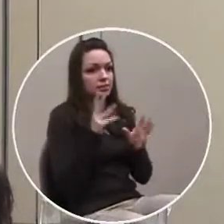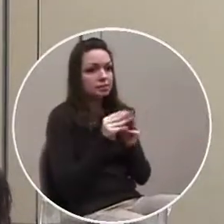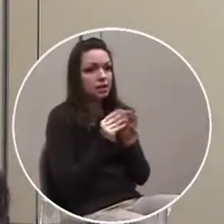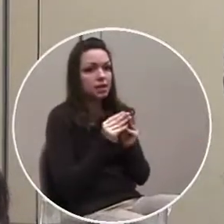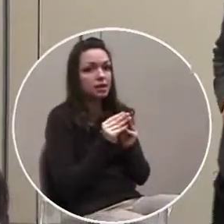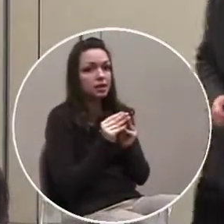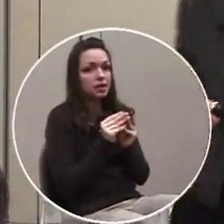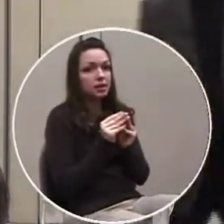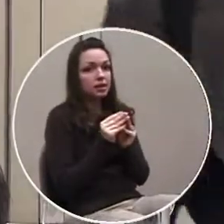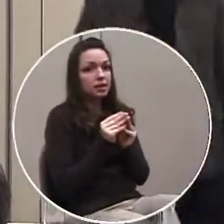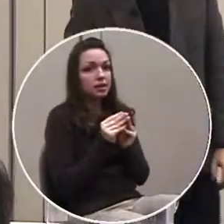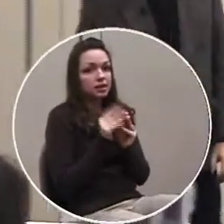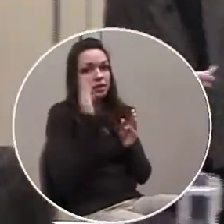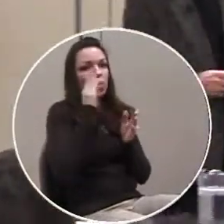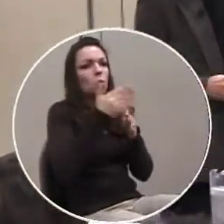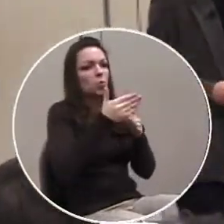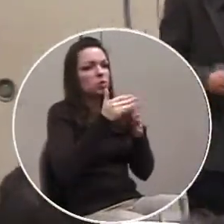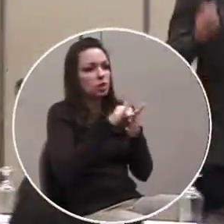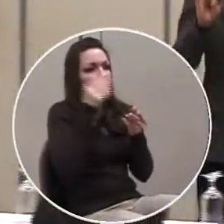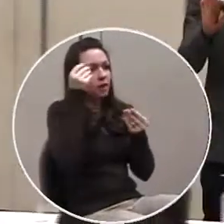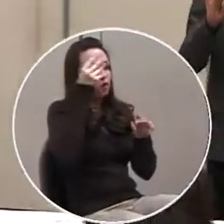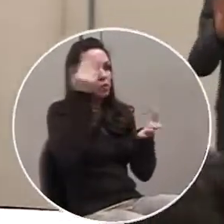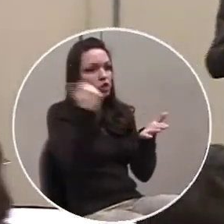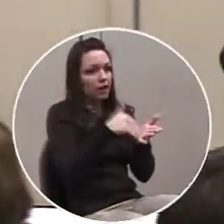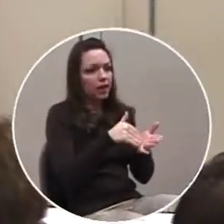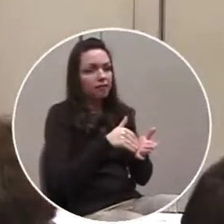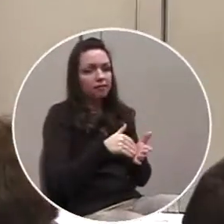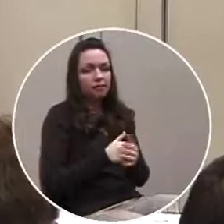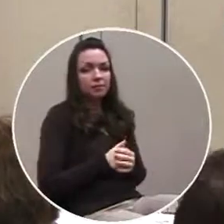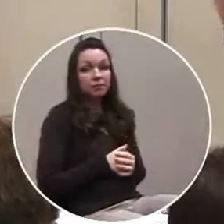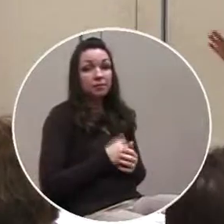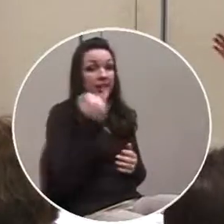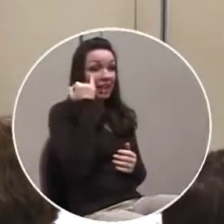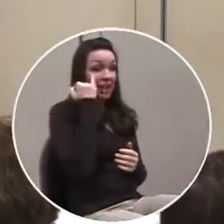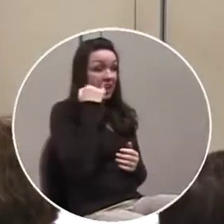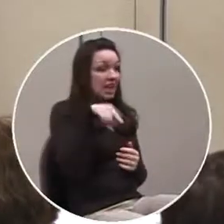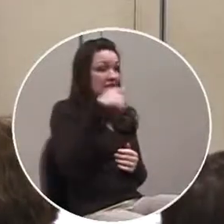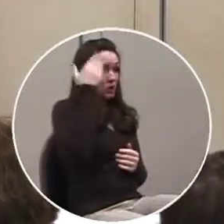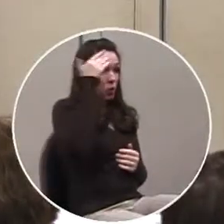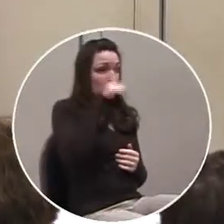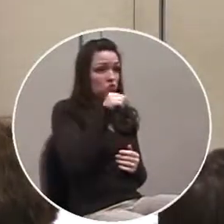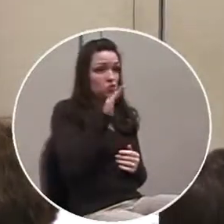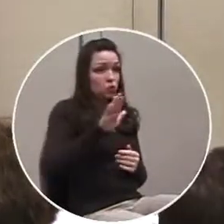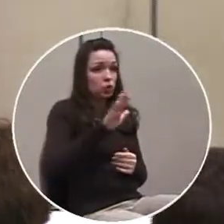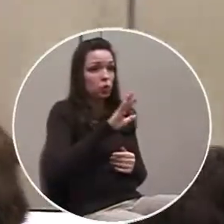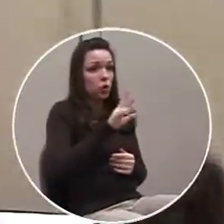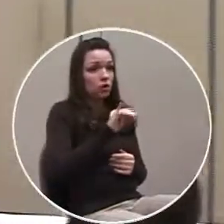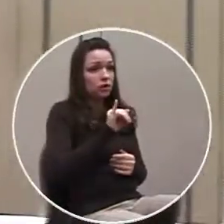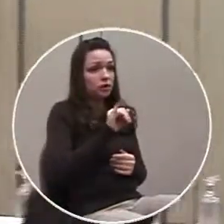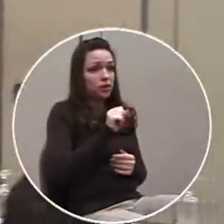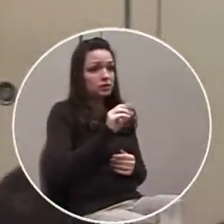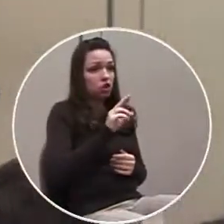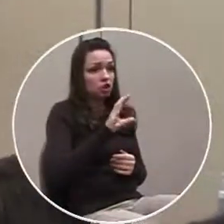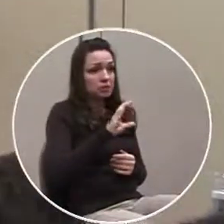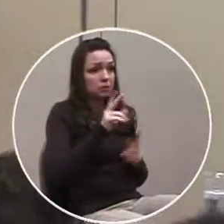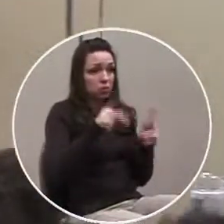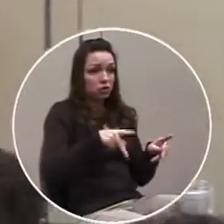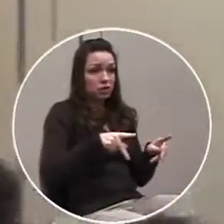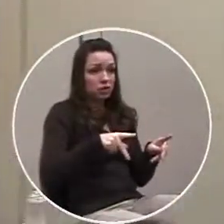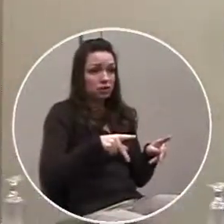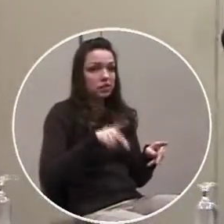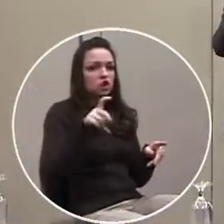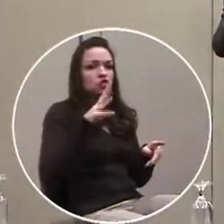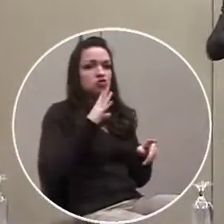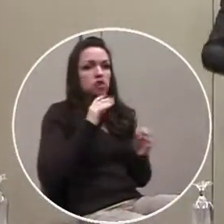Good. We'll share that information again. If you don't know who your ISRC person is, make sure you talk to